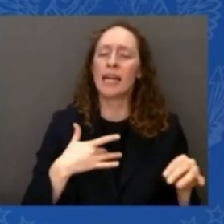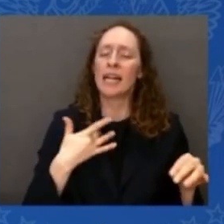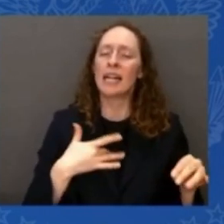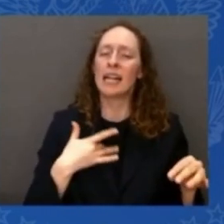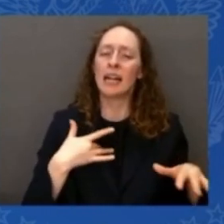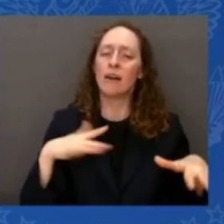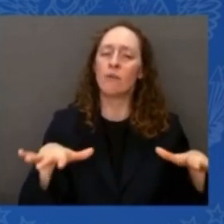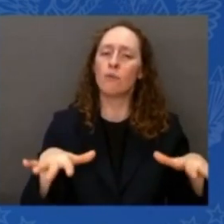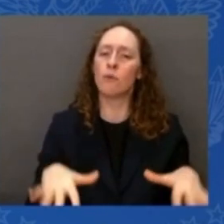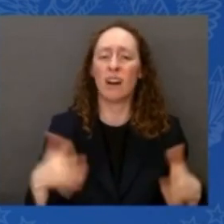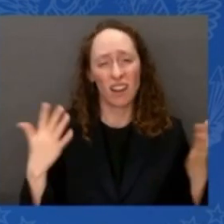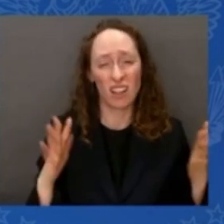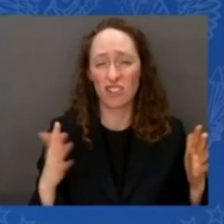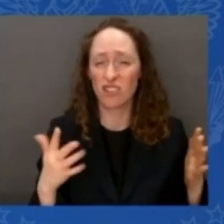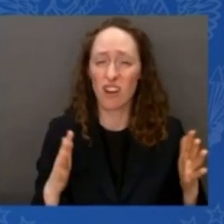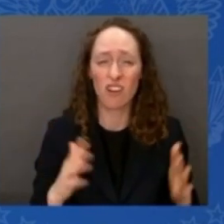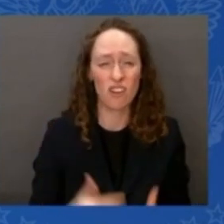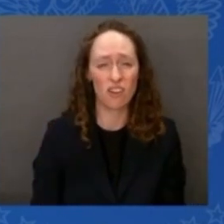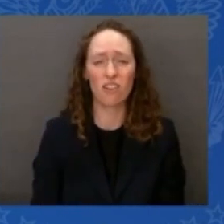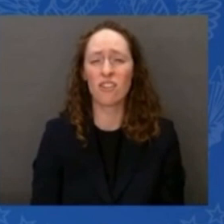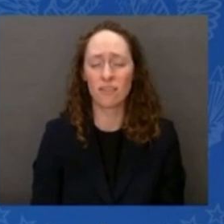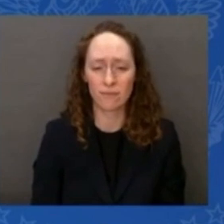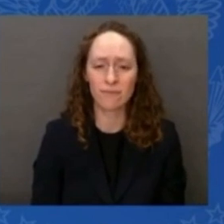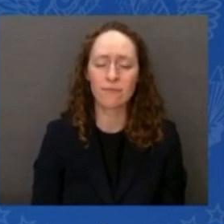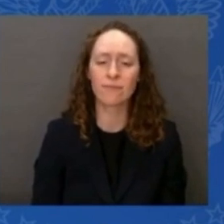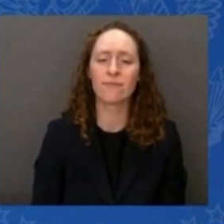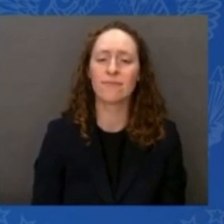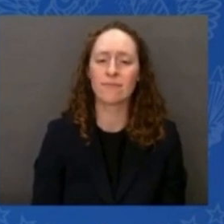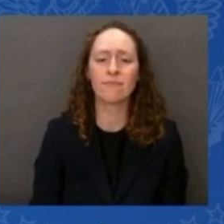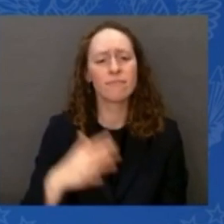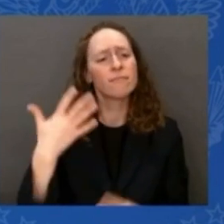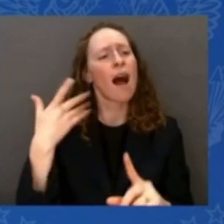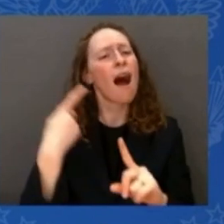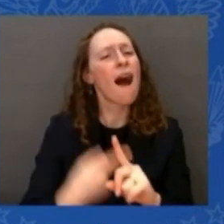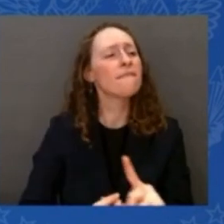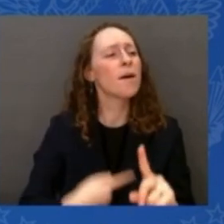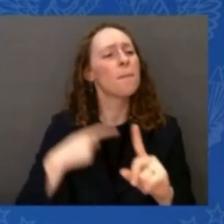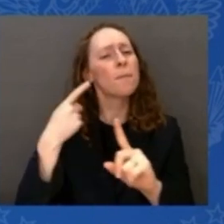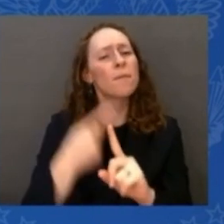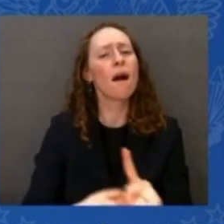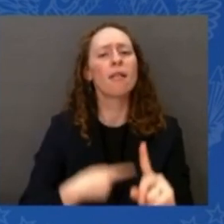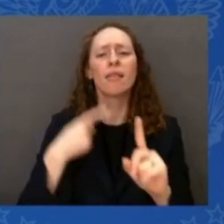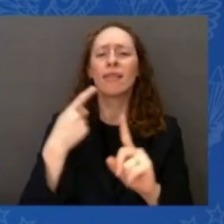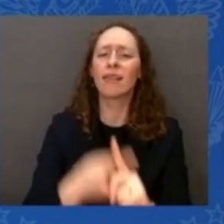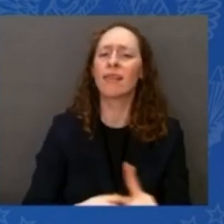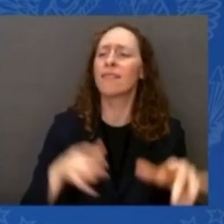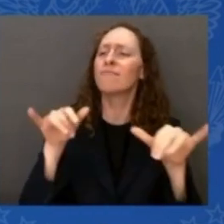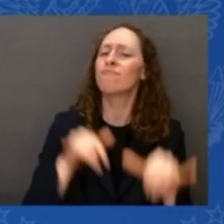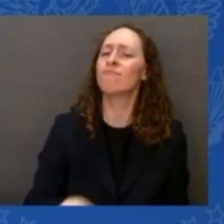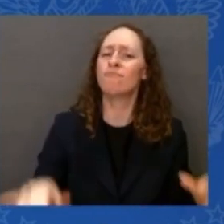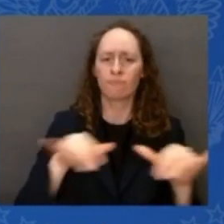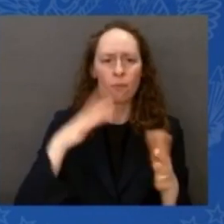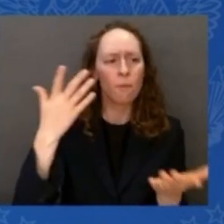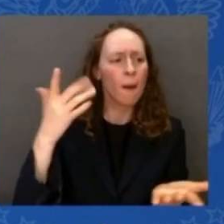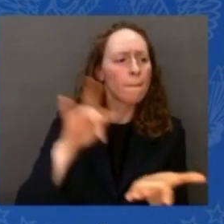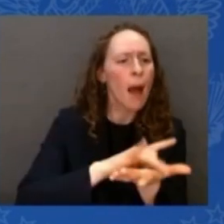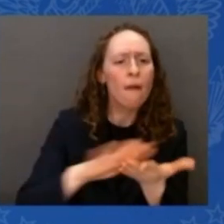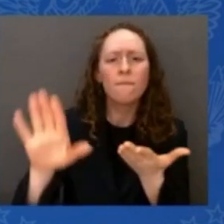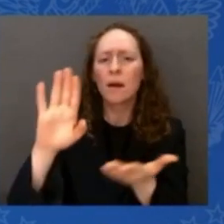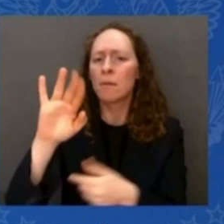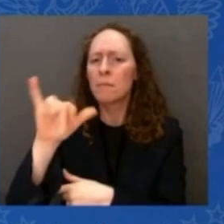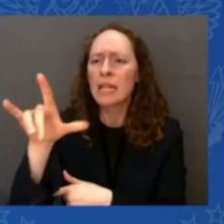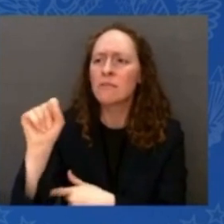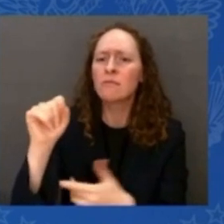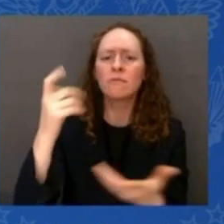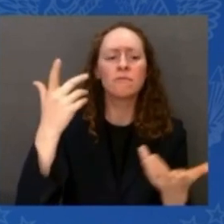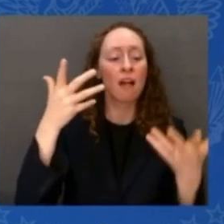your bills and still be certain your family's gonna be okay? We lived in we weren't poor,